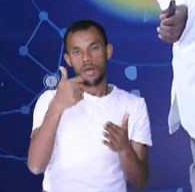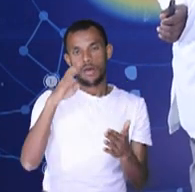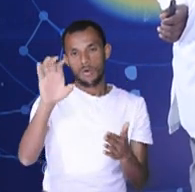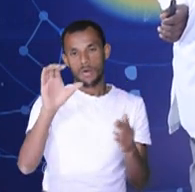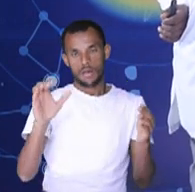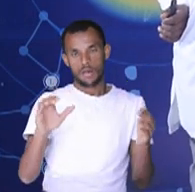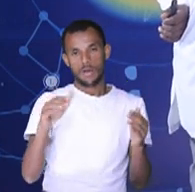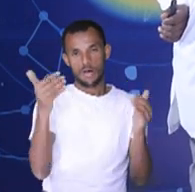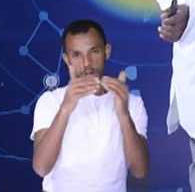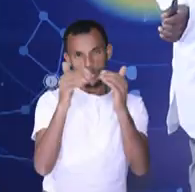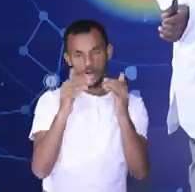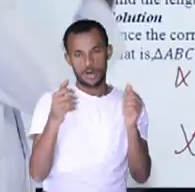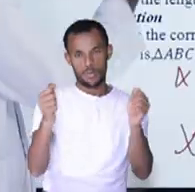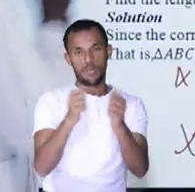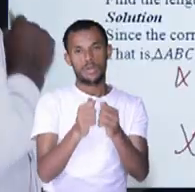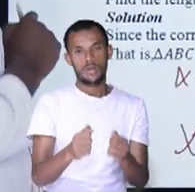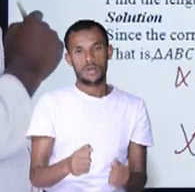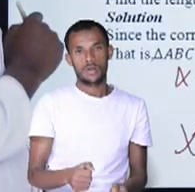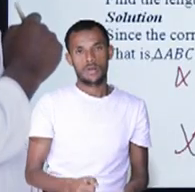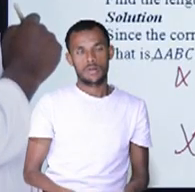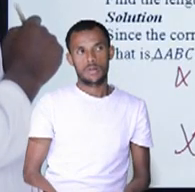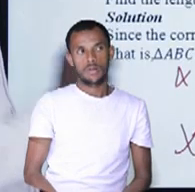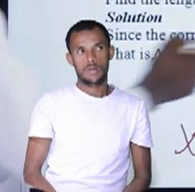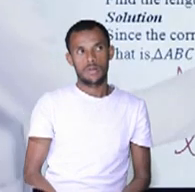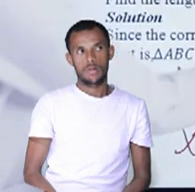AB is corresponding with